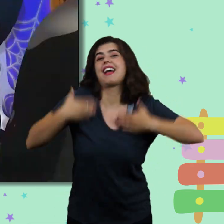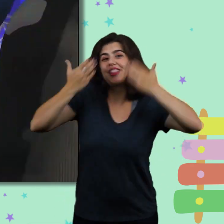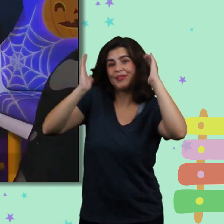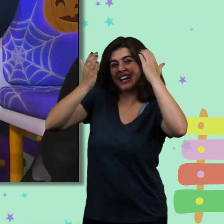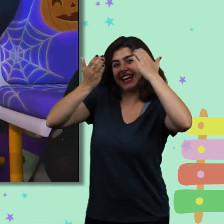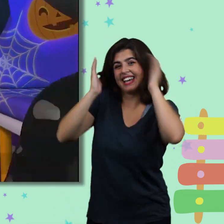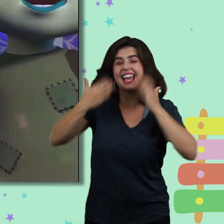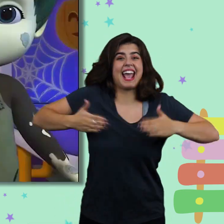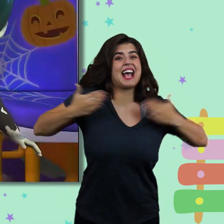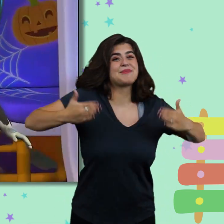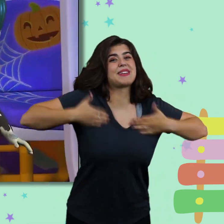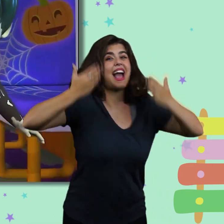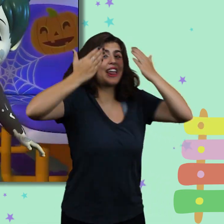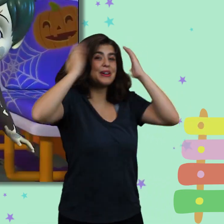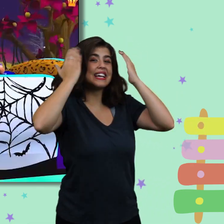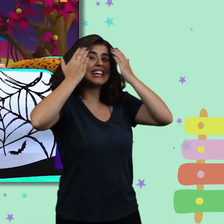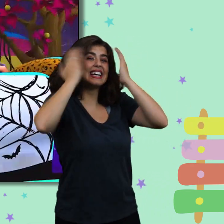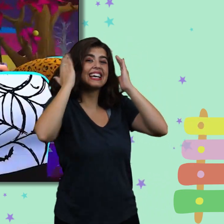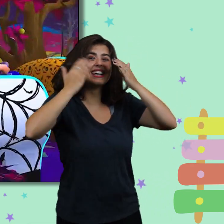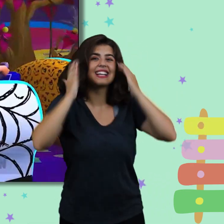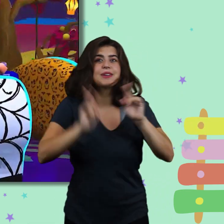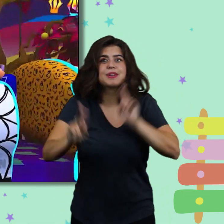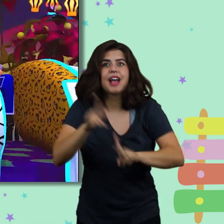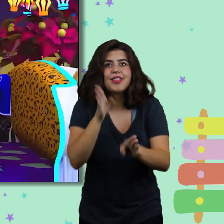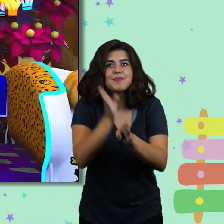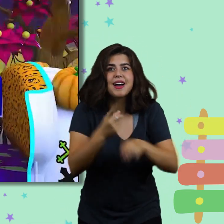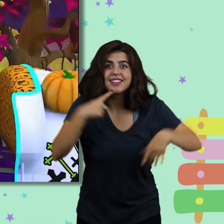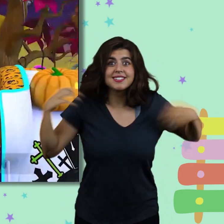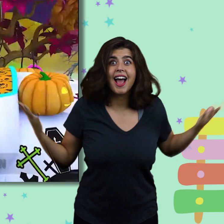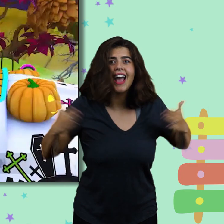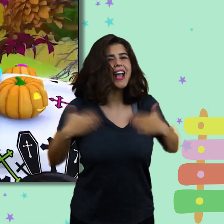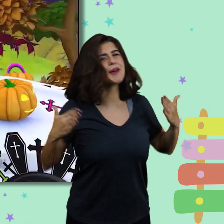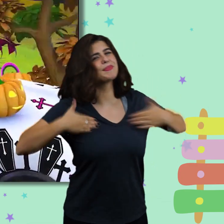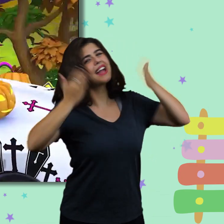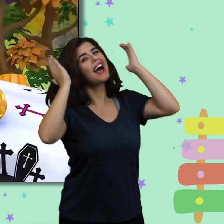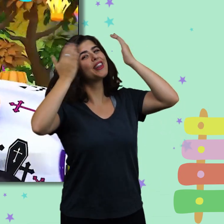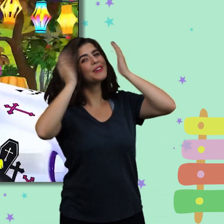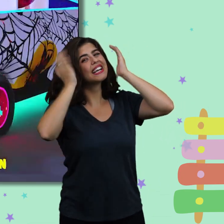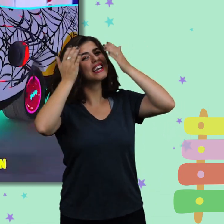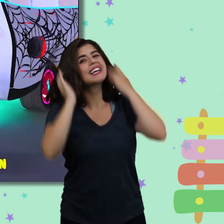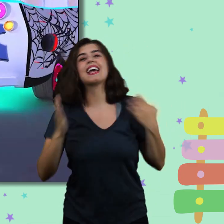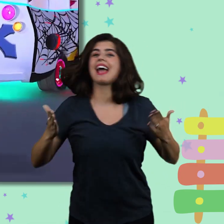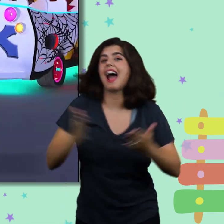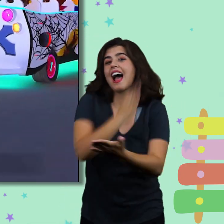happy Halloween, happy Halloween. The people on the bus say, happy